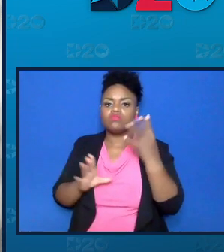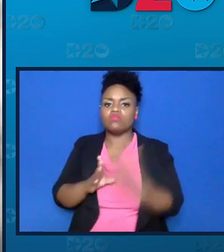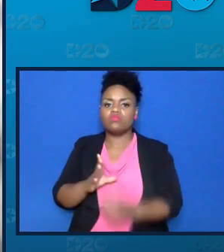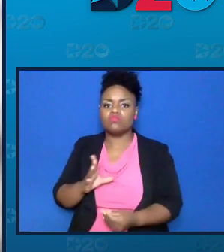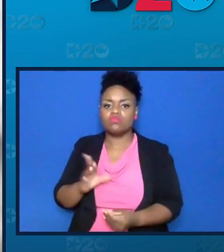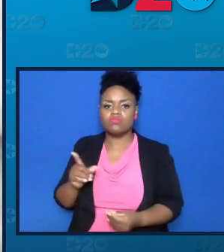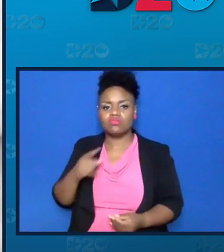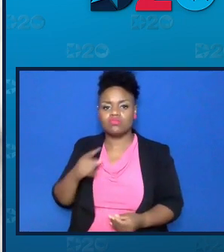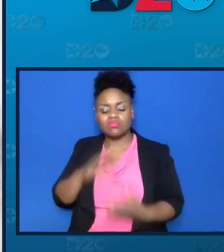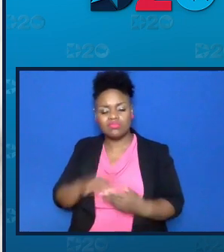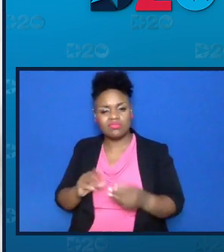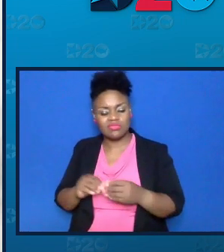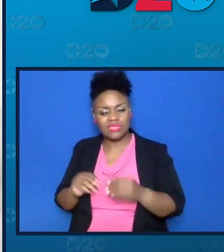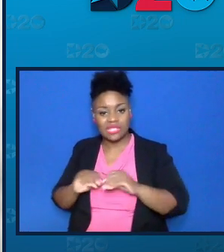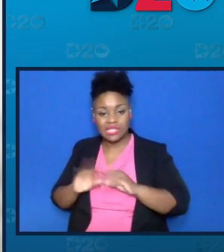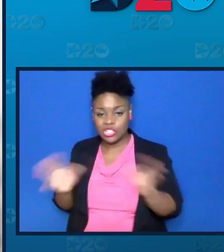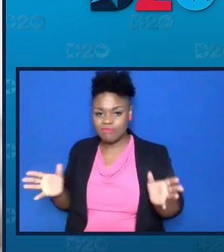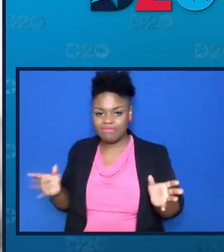boys need me too much.